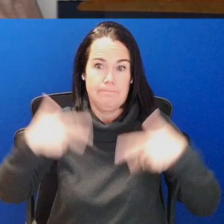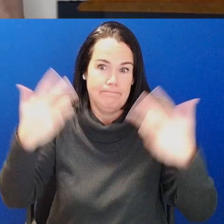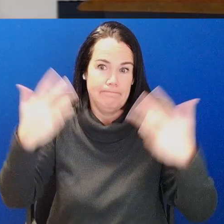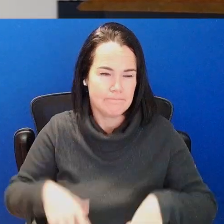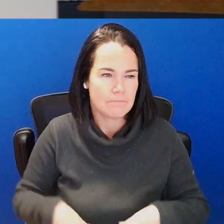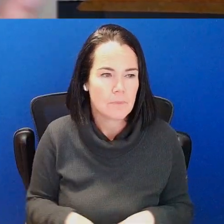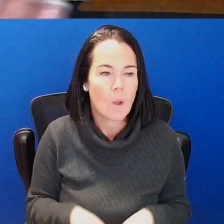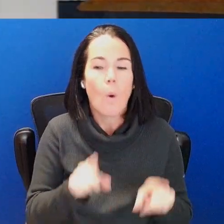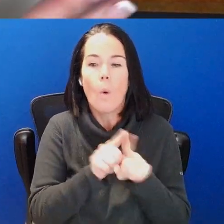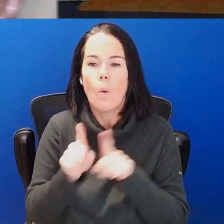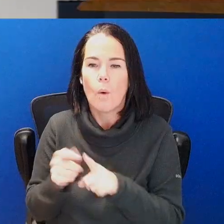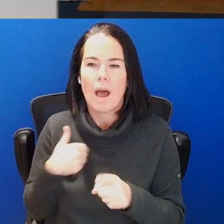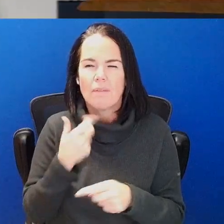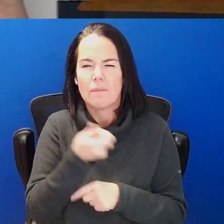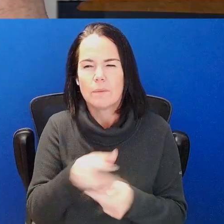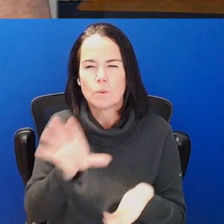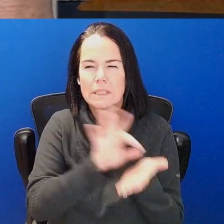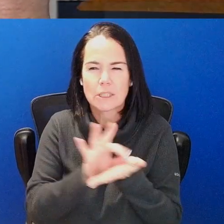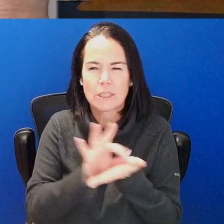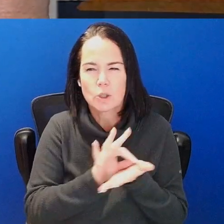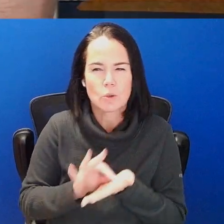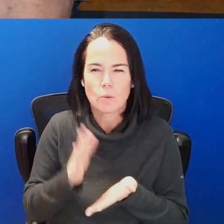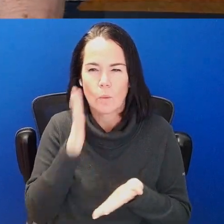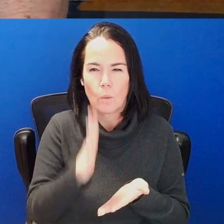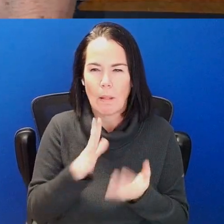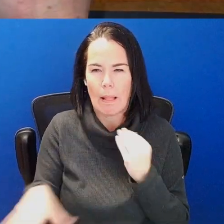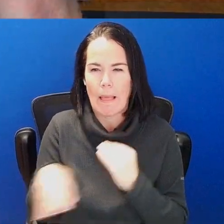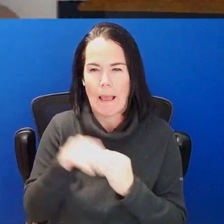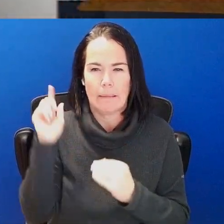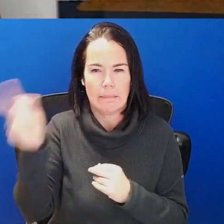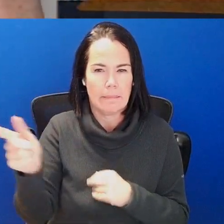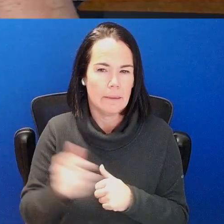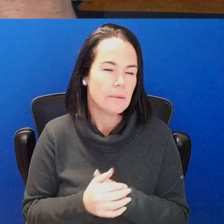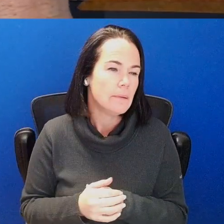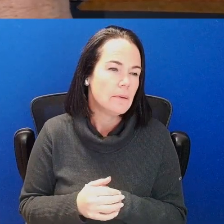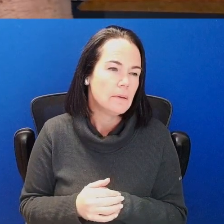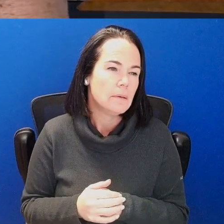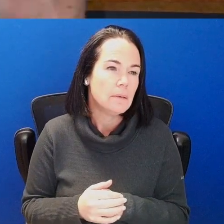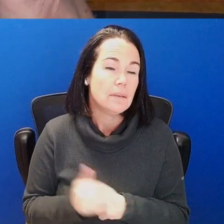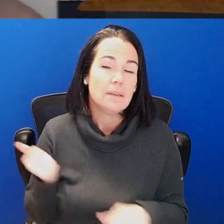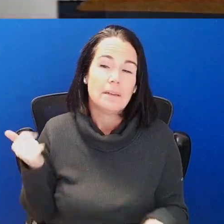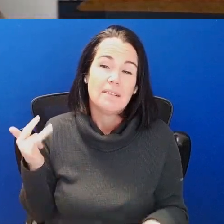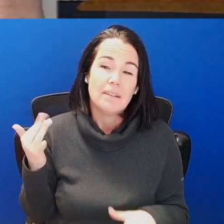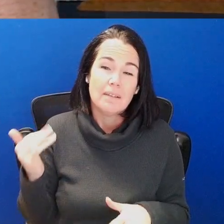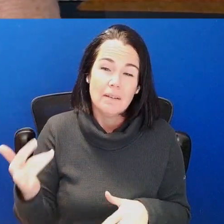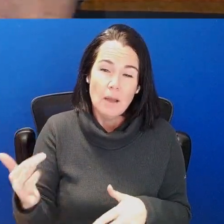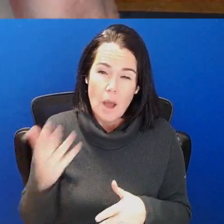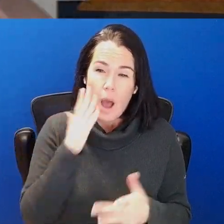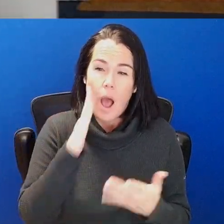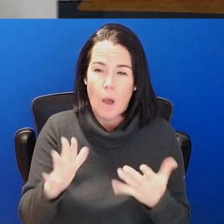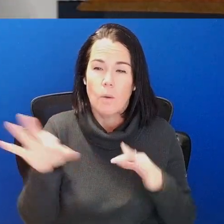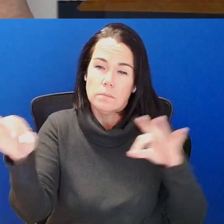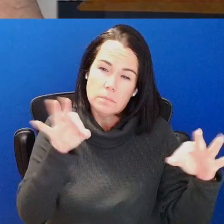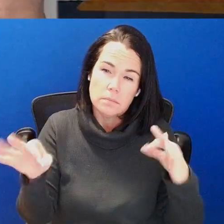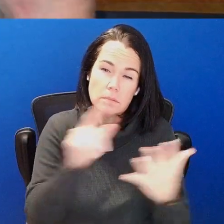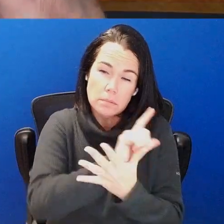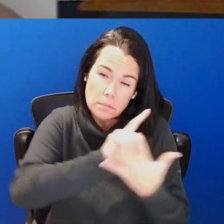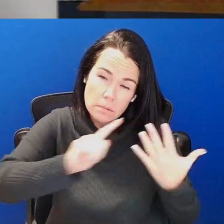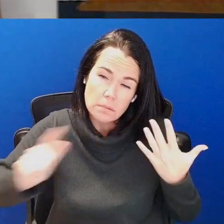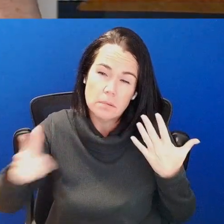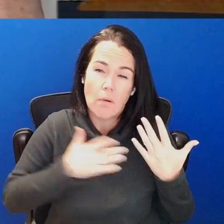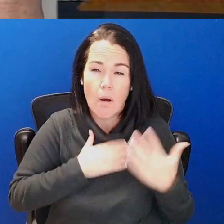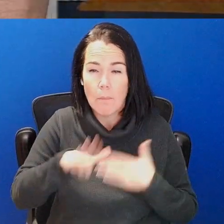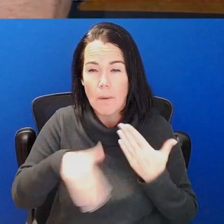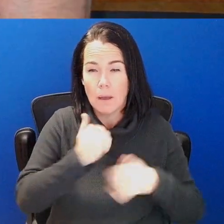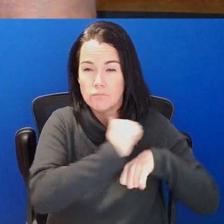stickers that I'm planning on putting in as well at some point. Eventually, I will probably walk us through how